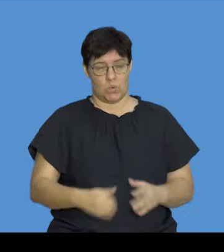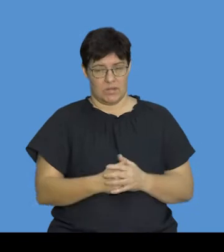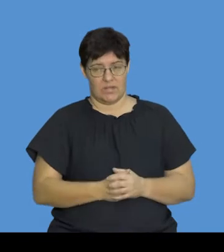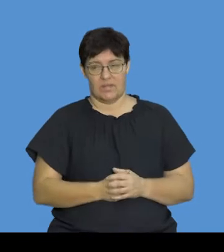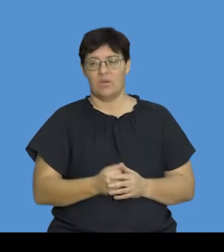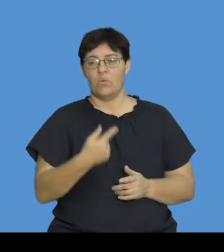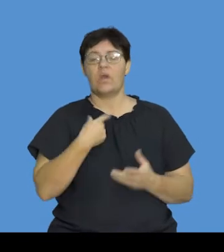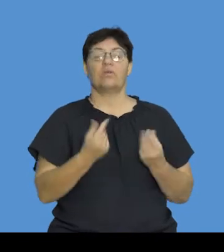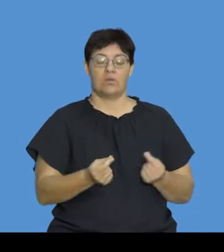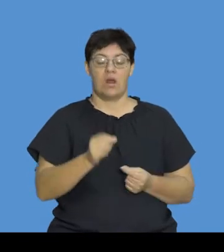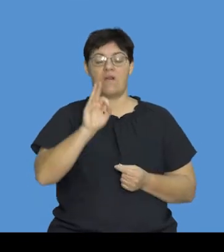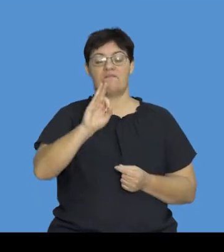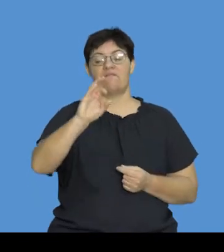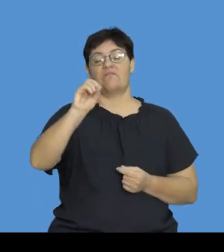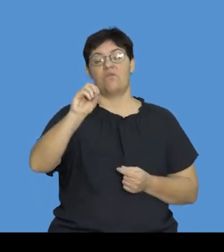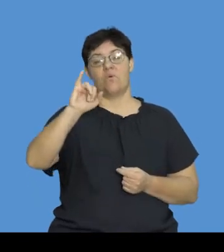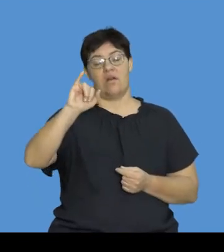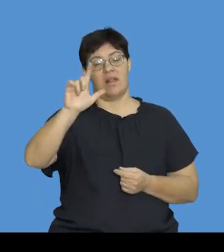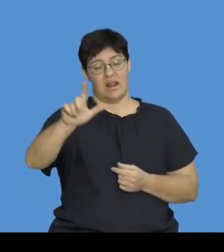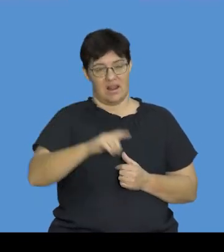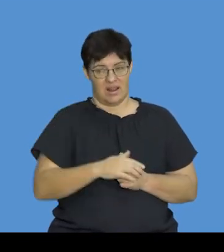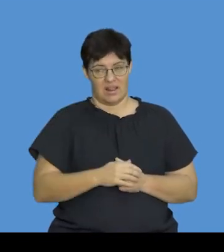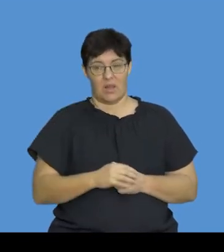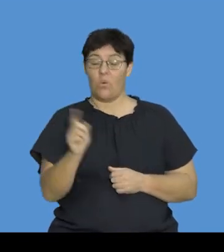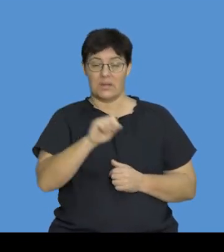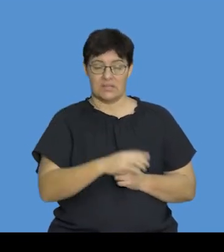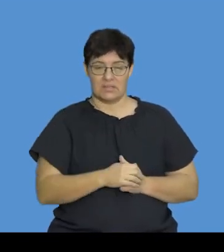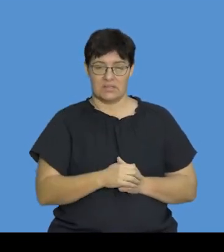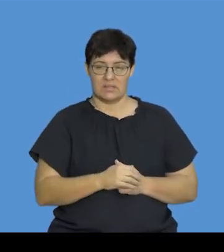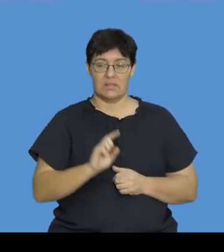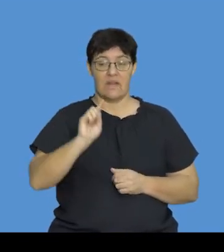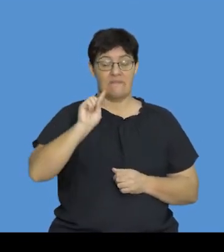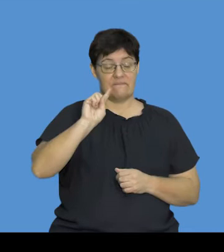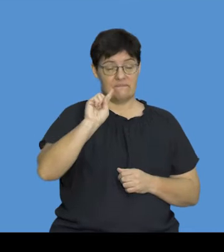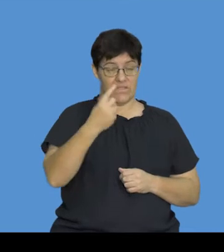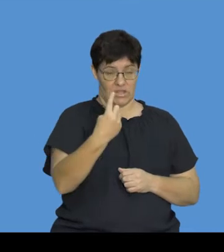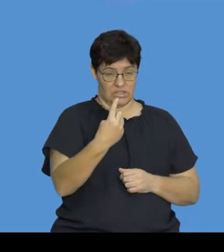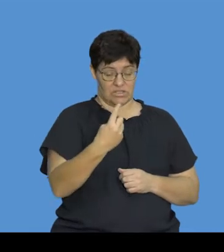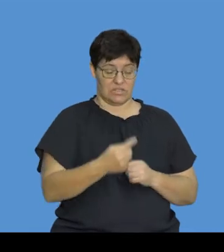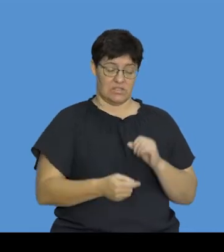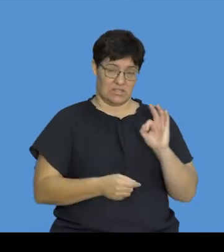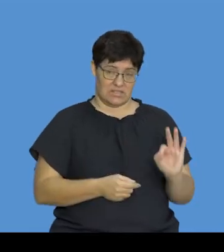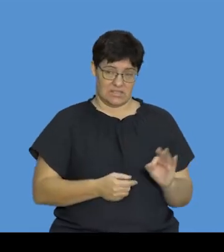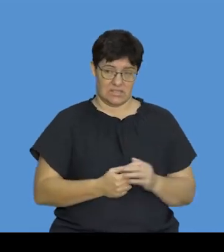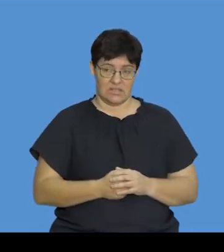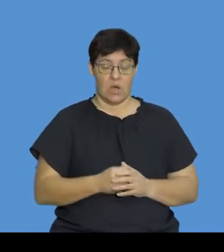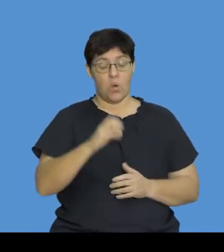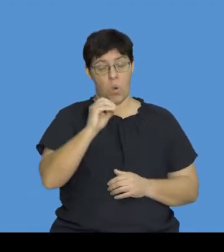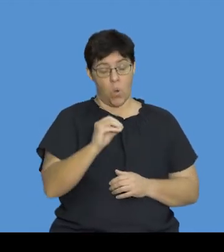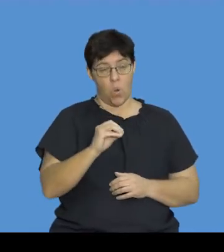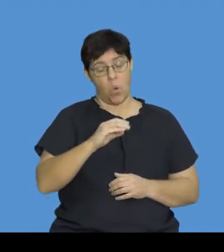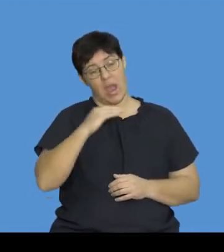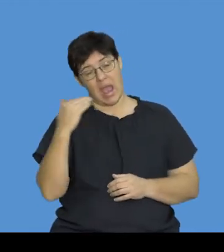we use what we call FOIL, right? And the FOIL will be first, which is the F, and then the O will be